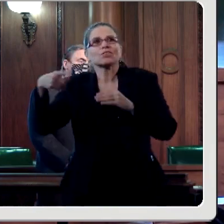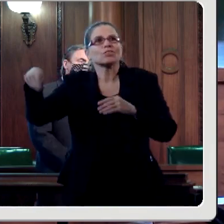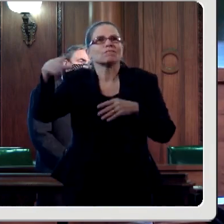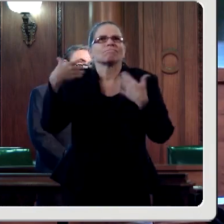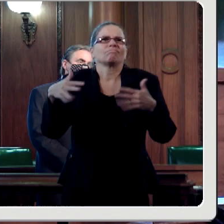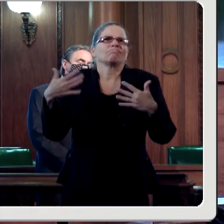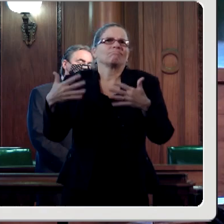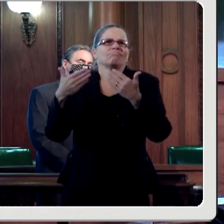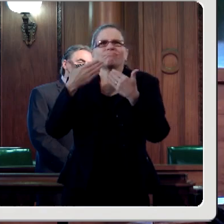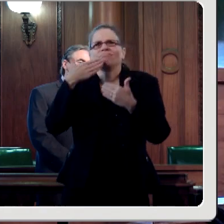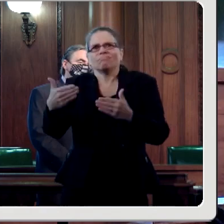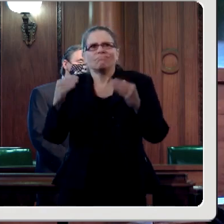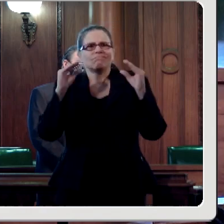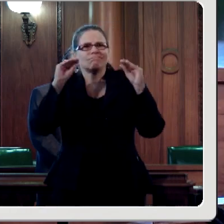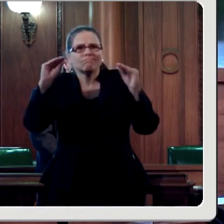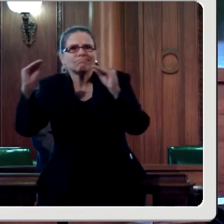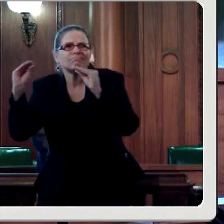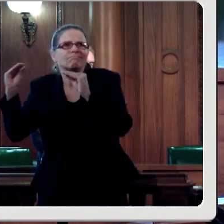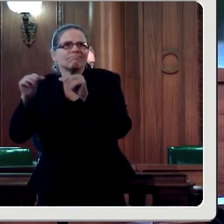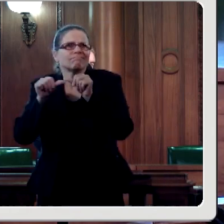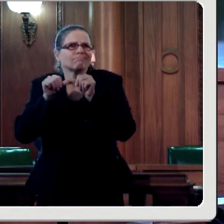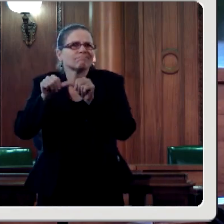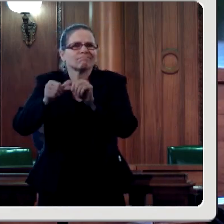job executing this program.